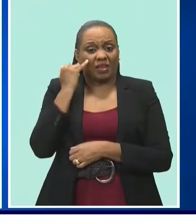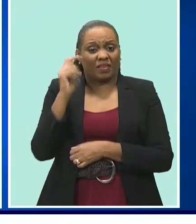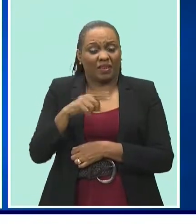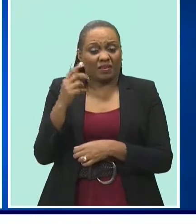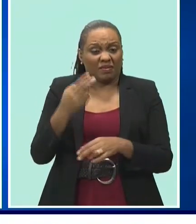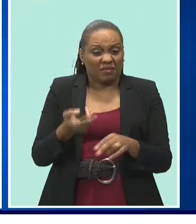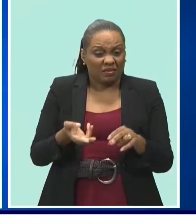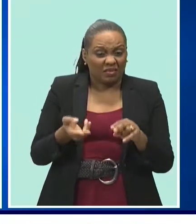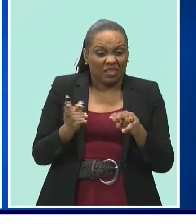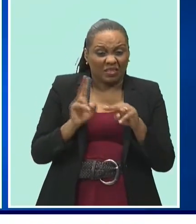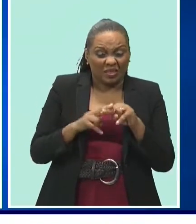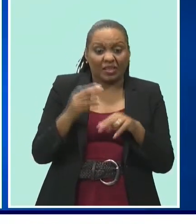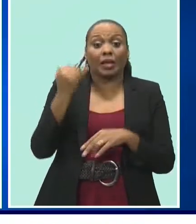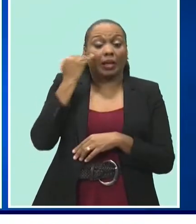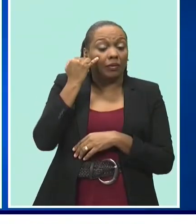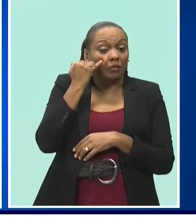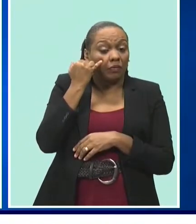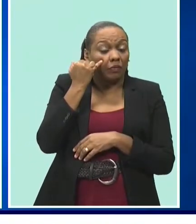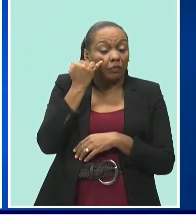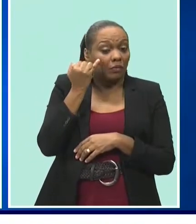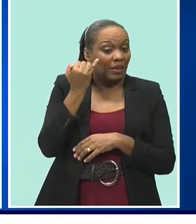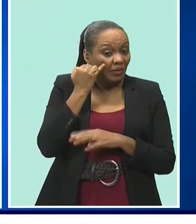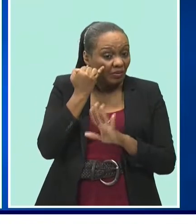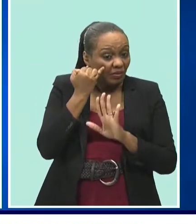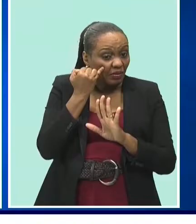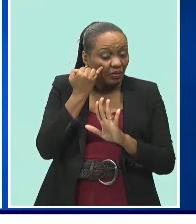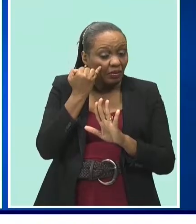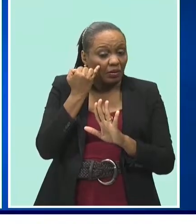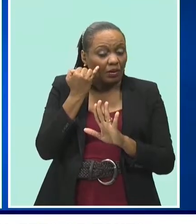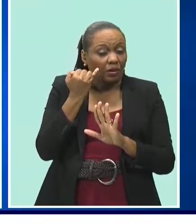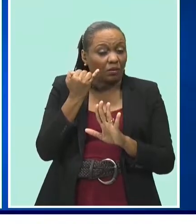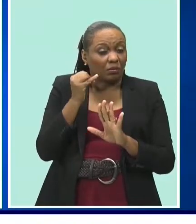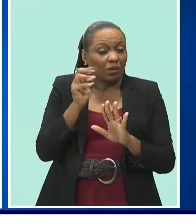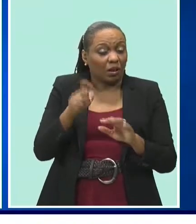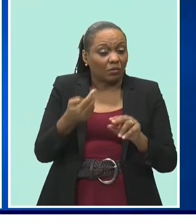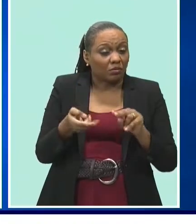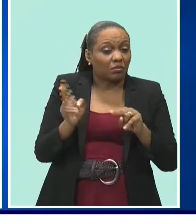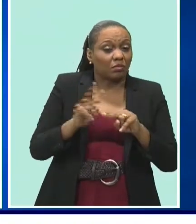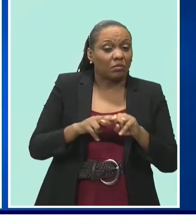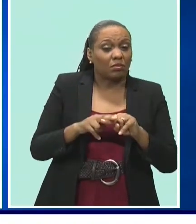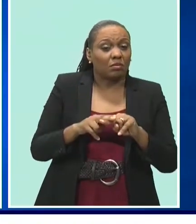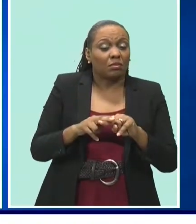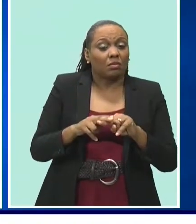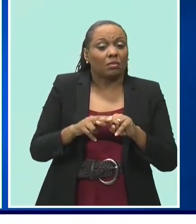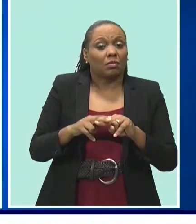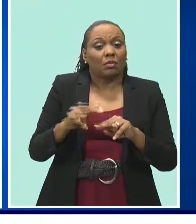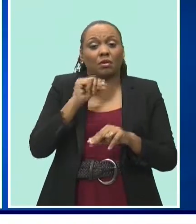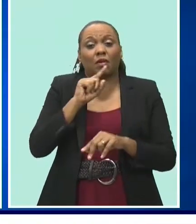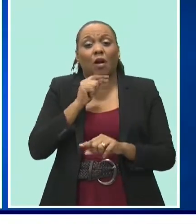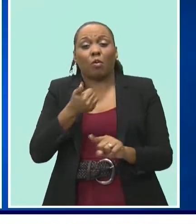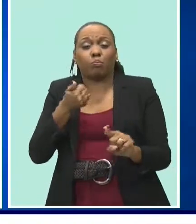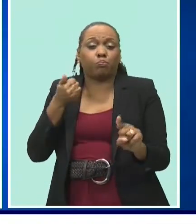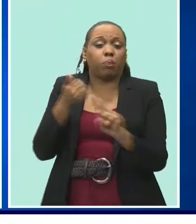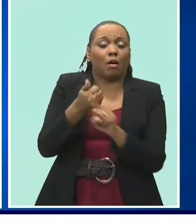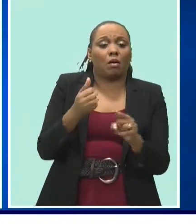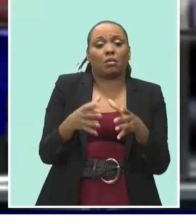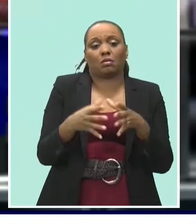that whatever decisions we take with respect to revenue adjustment will not in any way topple the apple